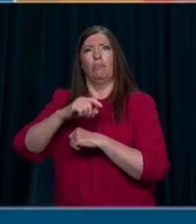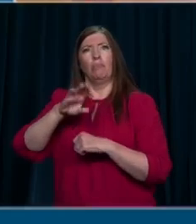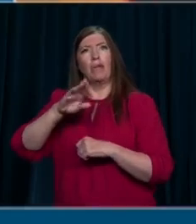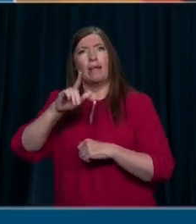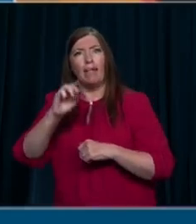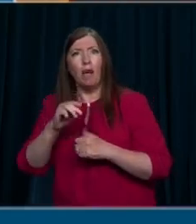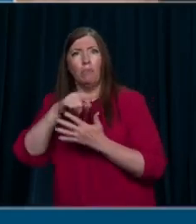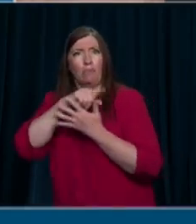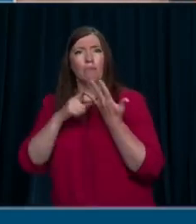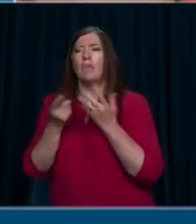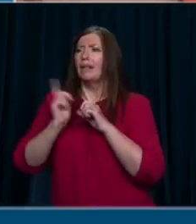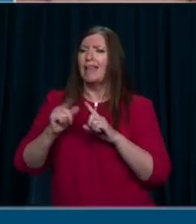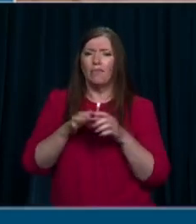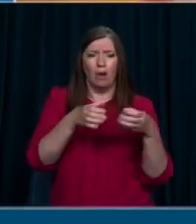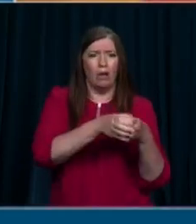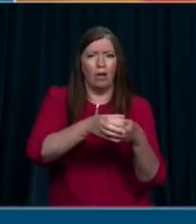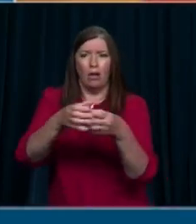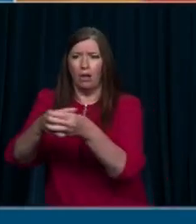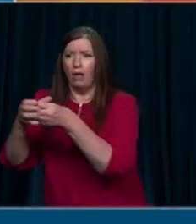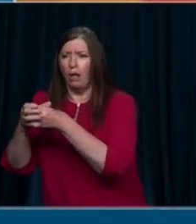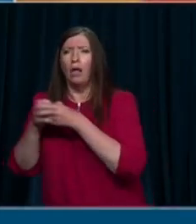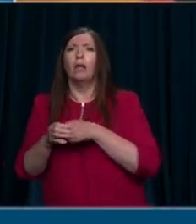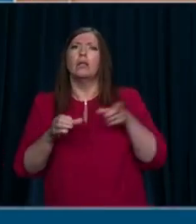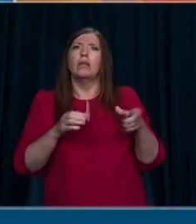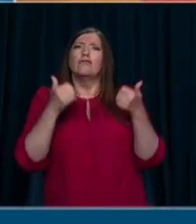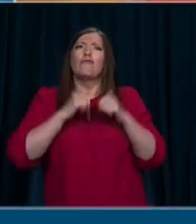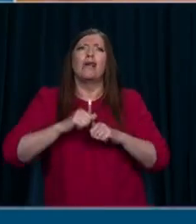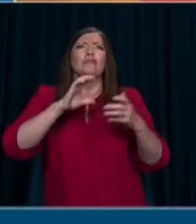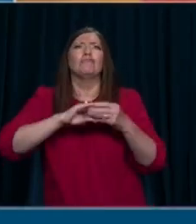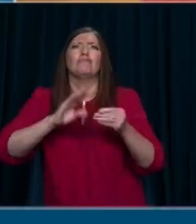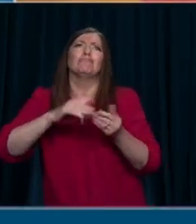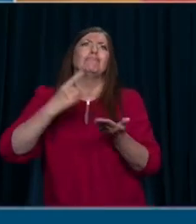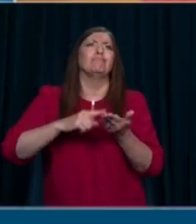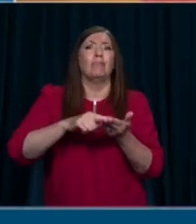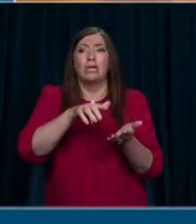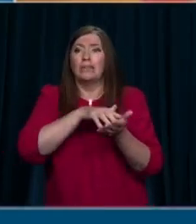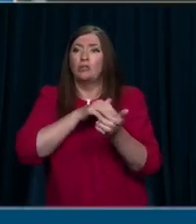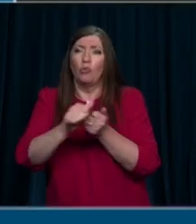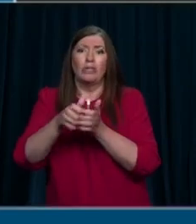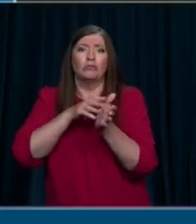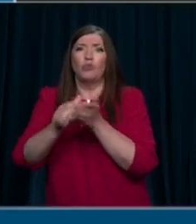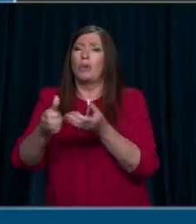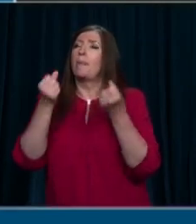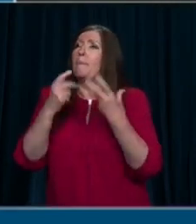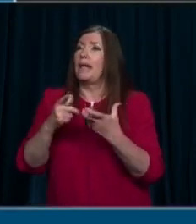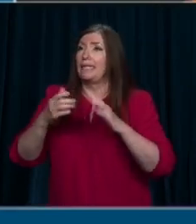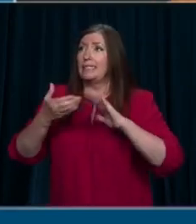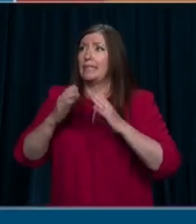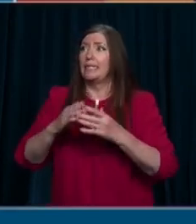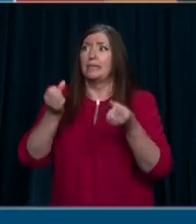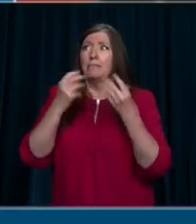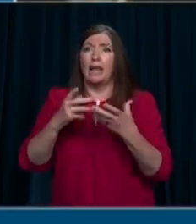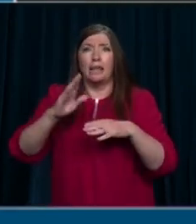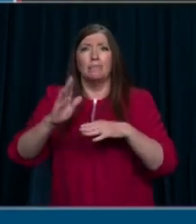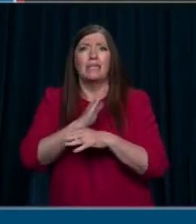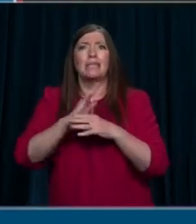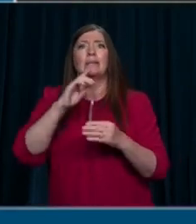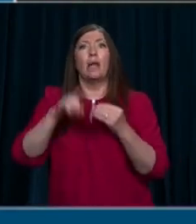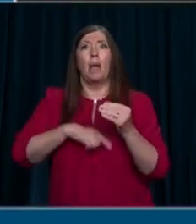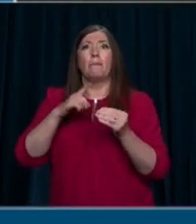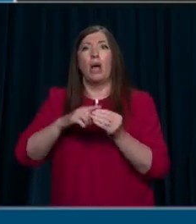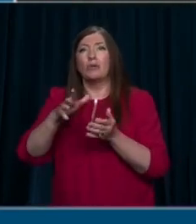movements that he's trying to talk about, that destroyed many cities and so many businesses, is about a destruction